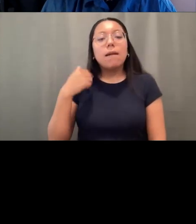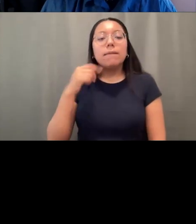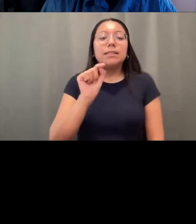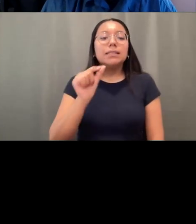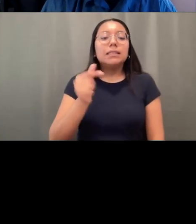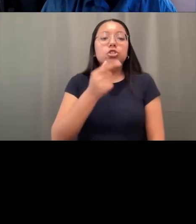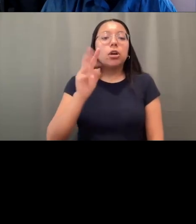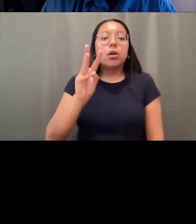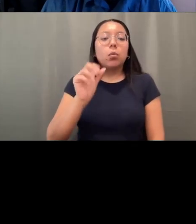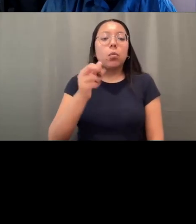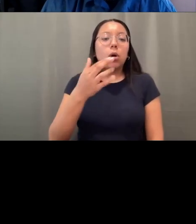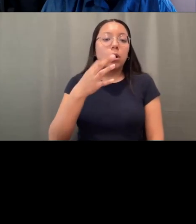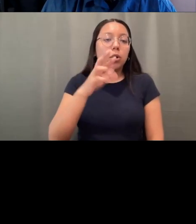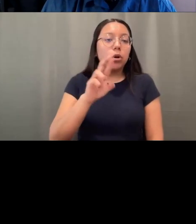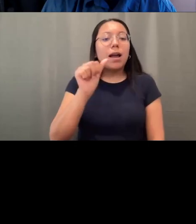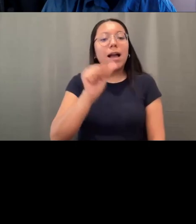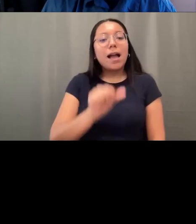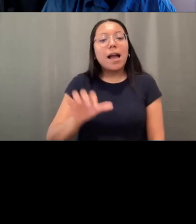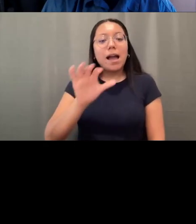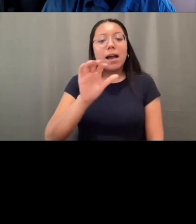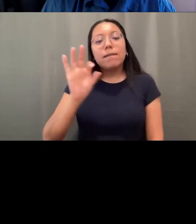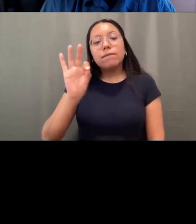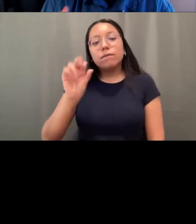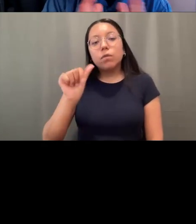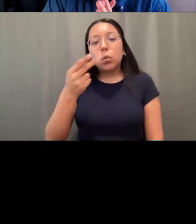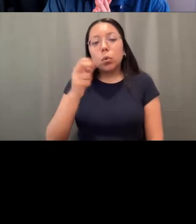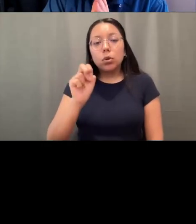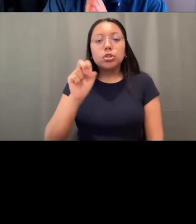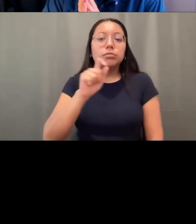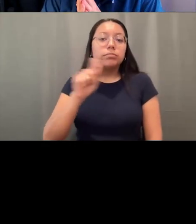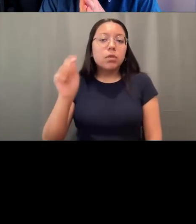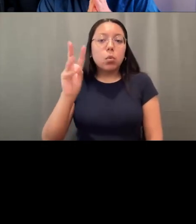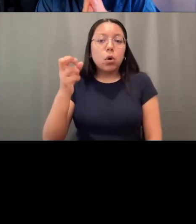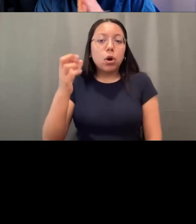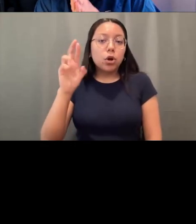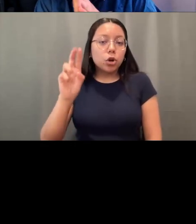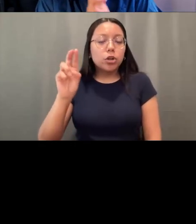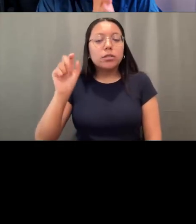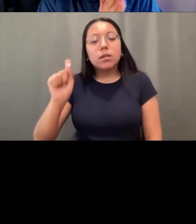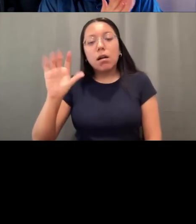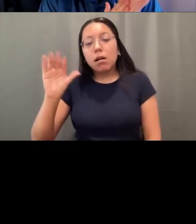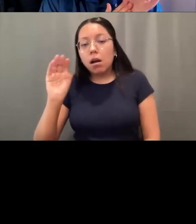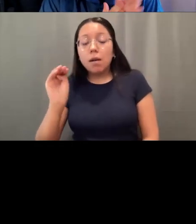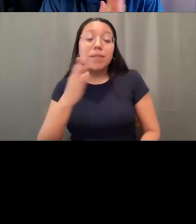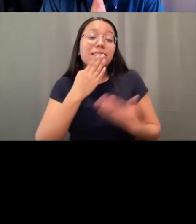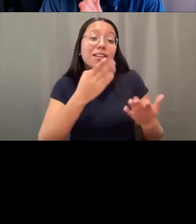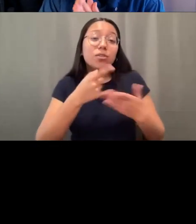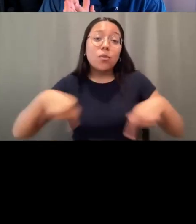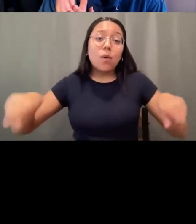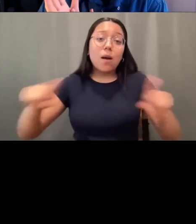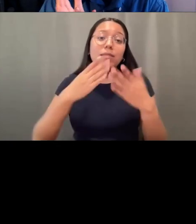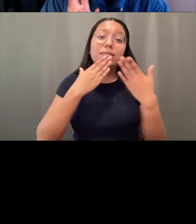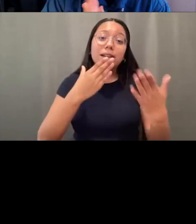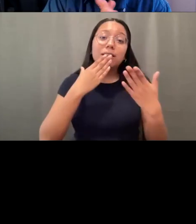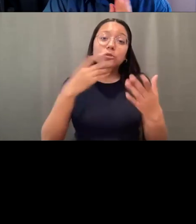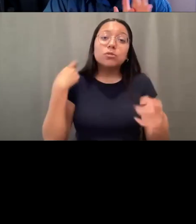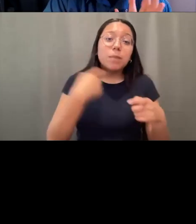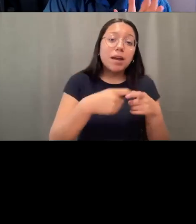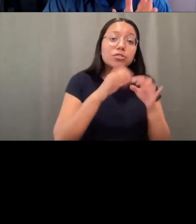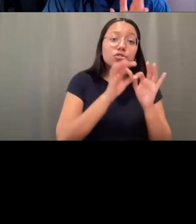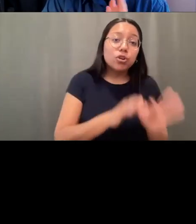tgwarrior@forge-forward.org. I really want to thank everybody for being here today, and thanks to our Spanish interpreters, Spanish English interpreters,